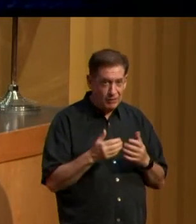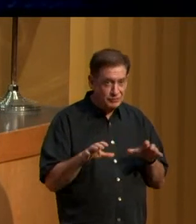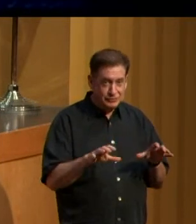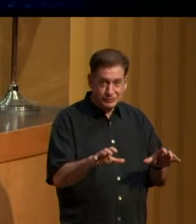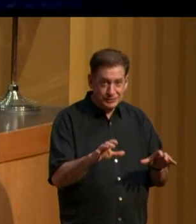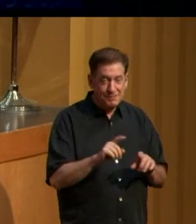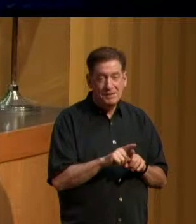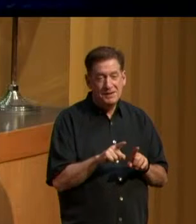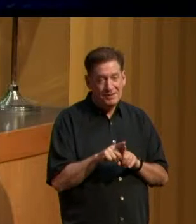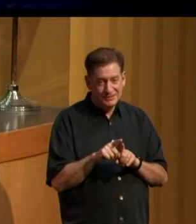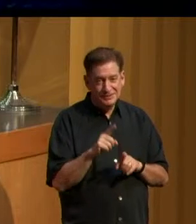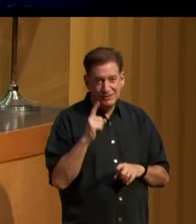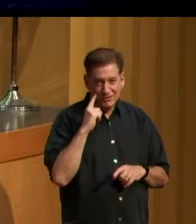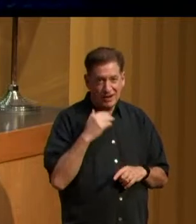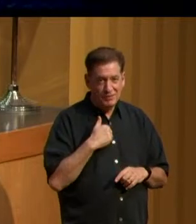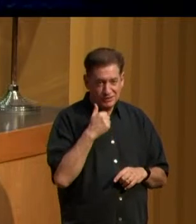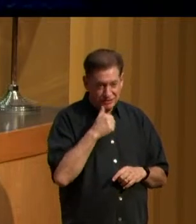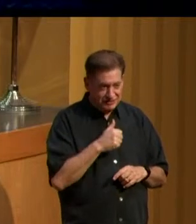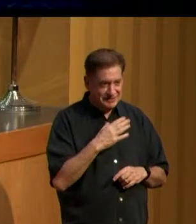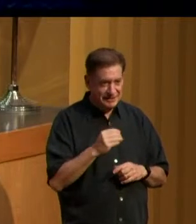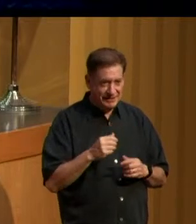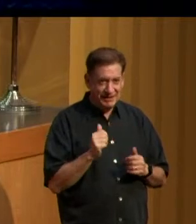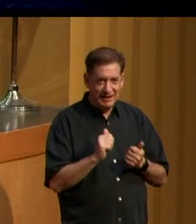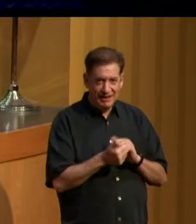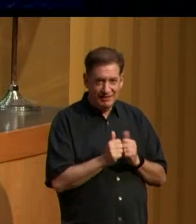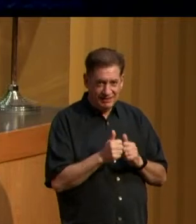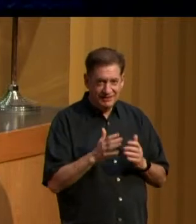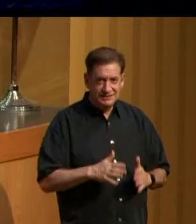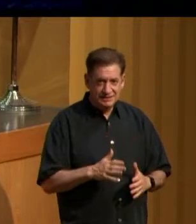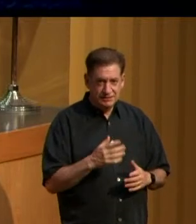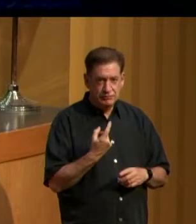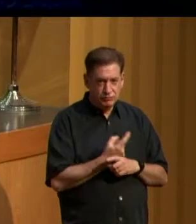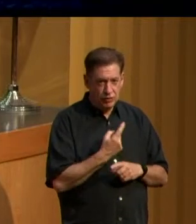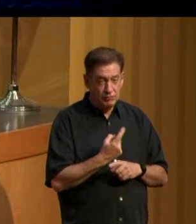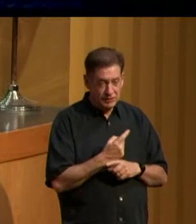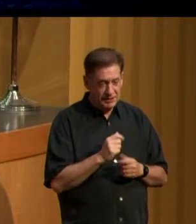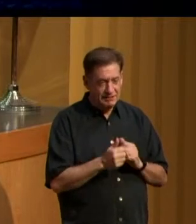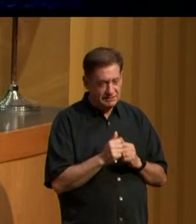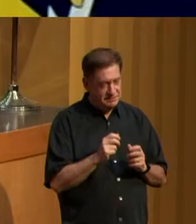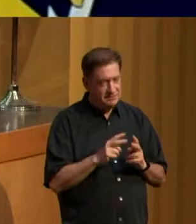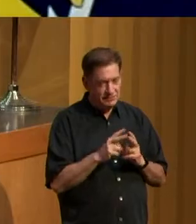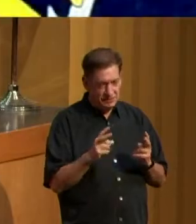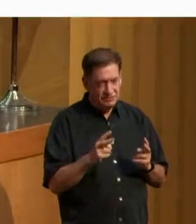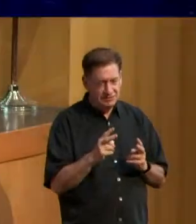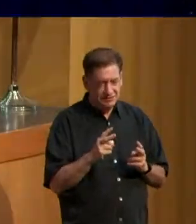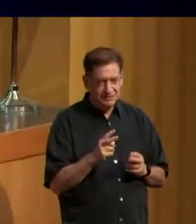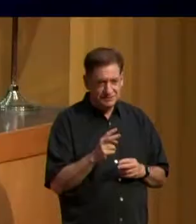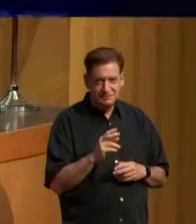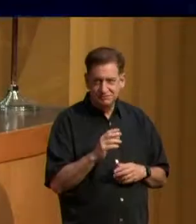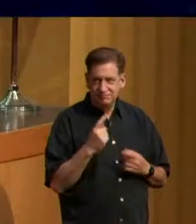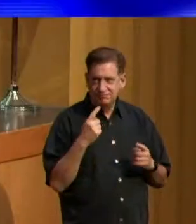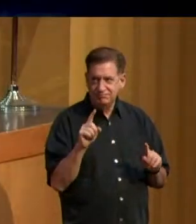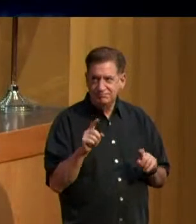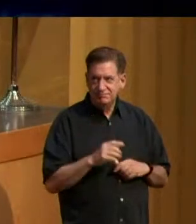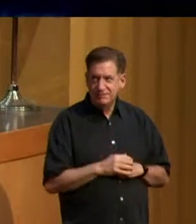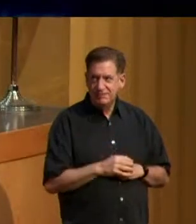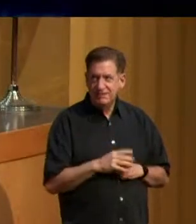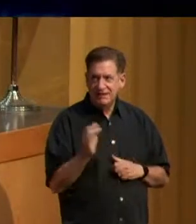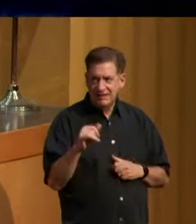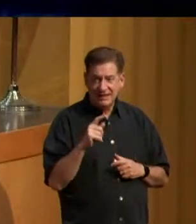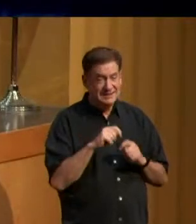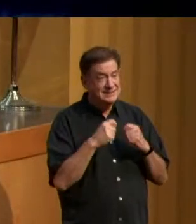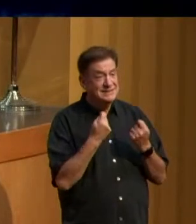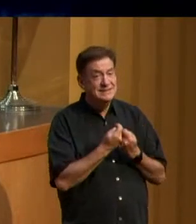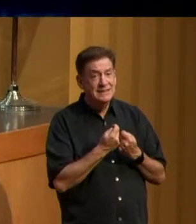definitely for the student athletes and how they cope with that was very, very impressive. Team was definitely probably the most